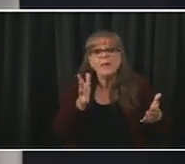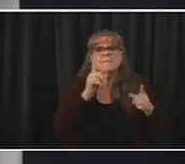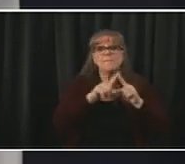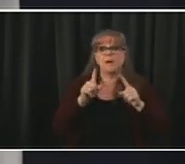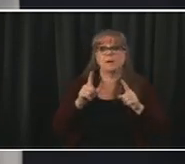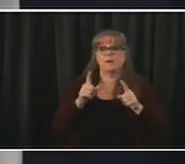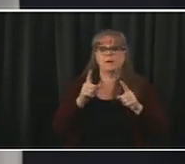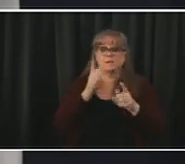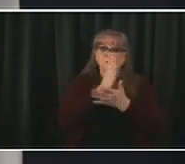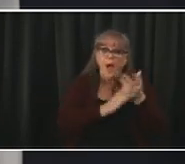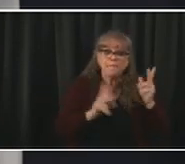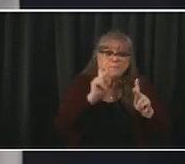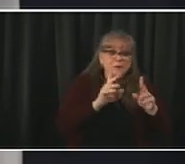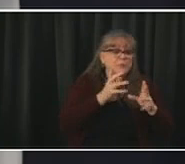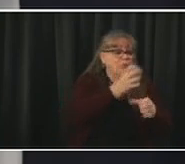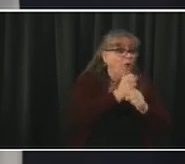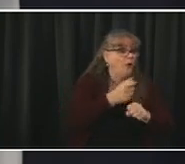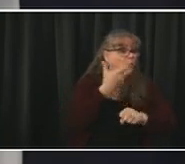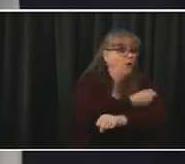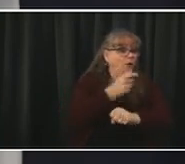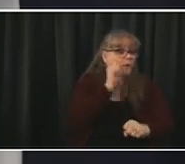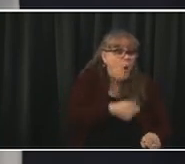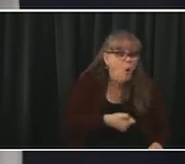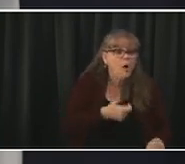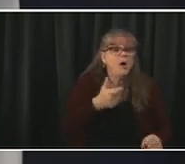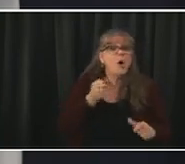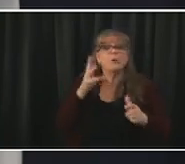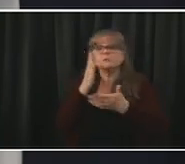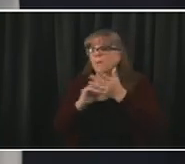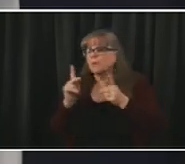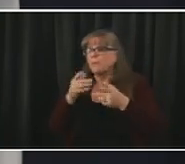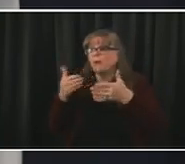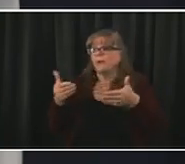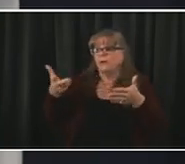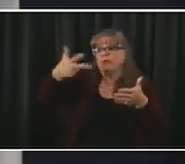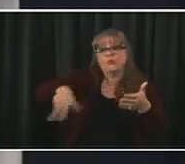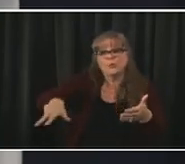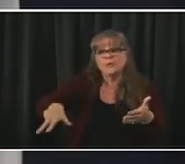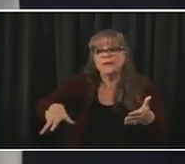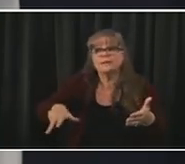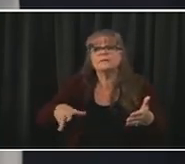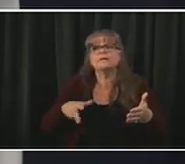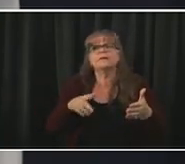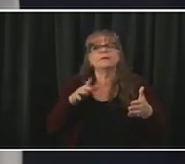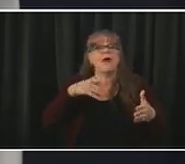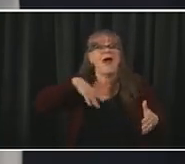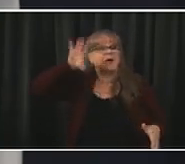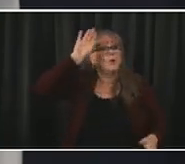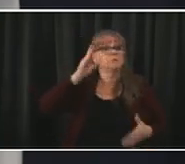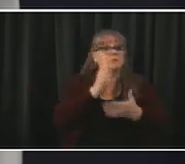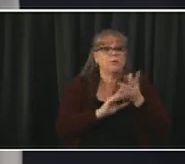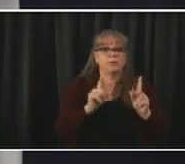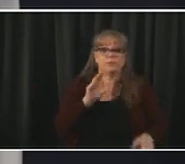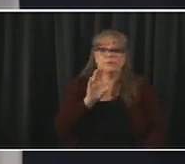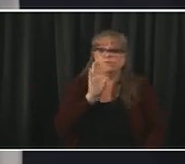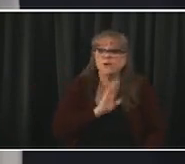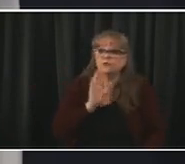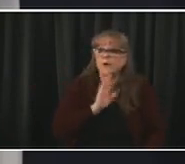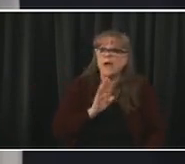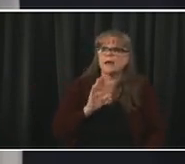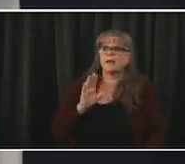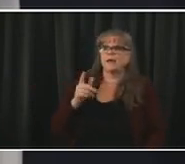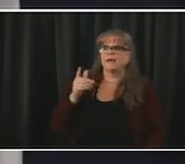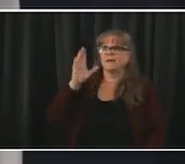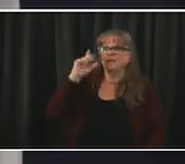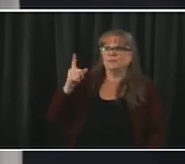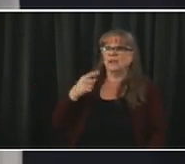weeks. That's frustrating to people because they hear, hey, I'm 60 and up. I'm eligible March 6th. I want it March 6th. And